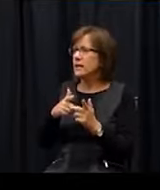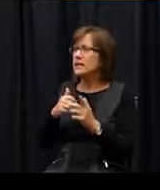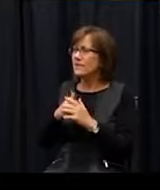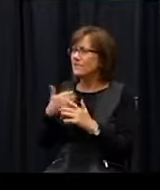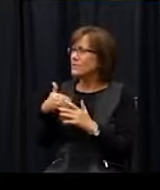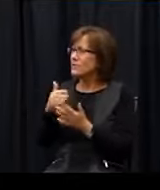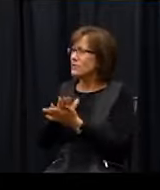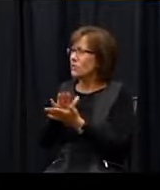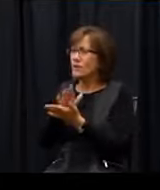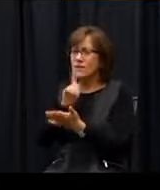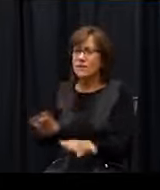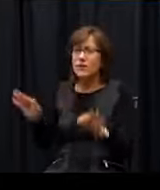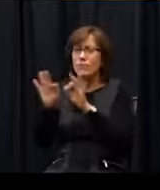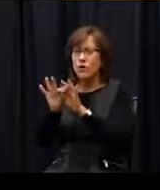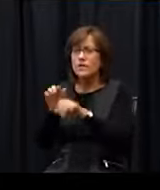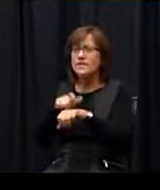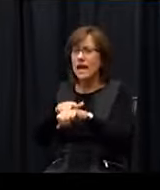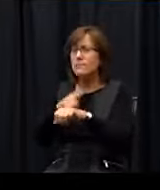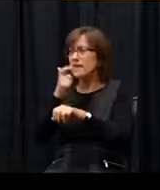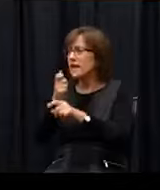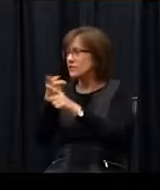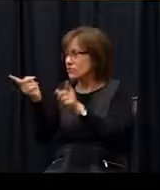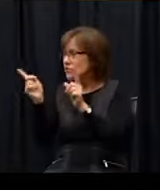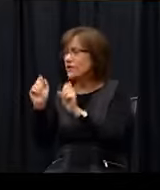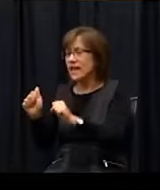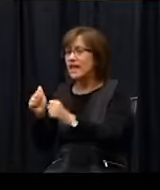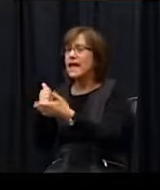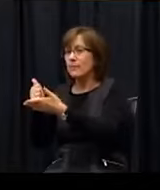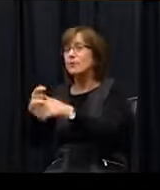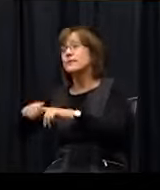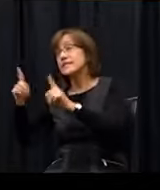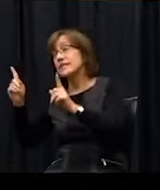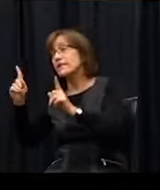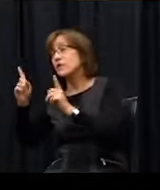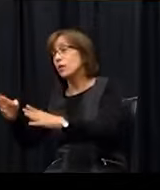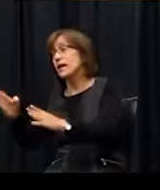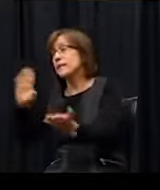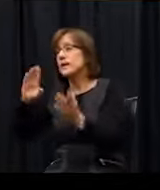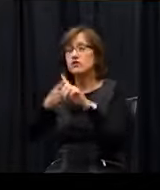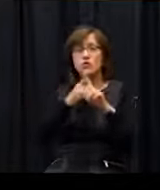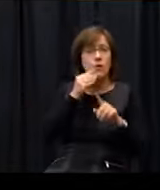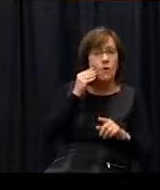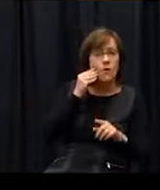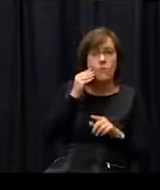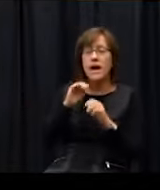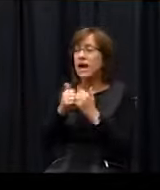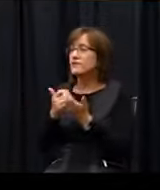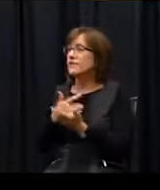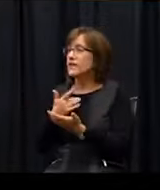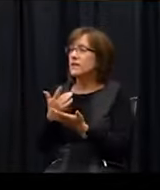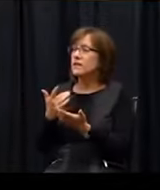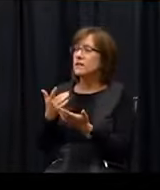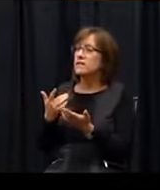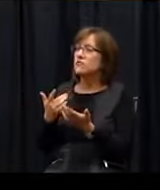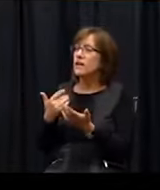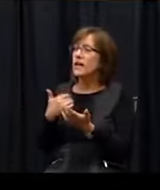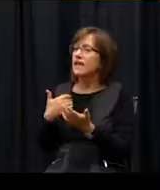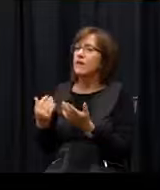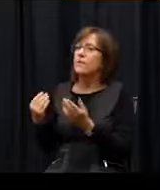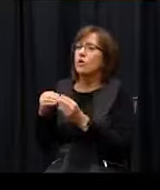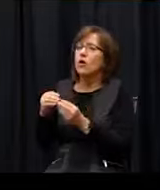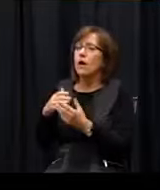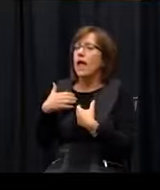time because you guys are able to help them in a different way than at home. How would it feel to have a little bit more of the healthy frustration